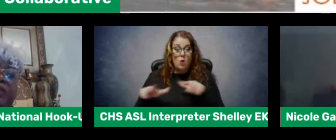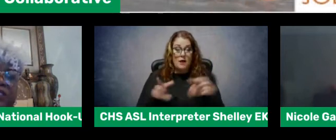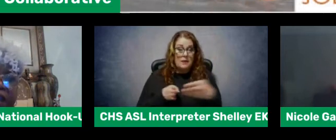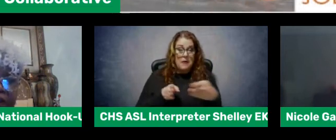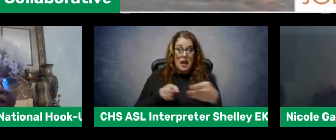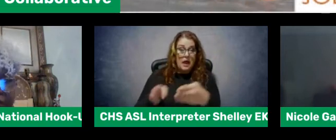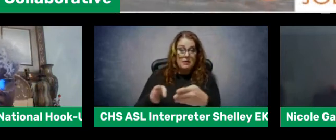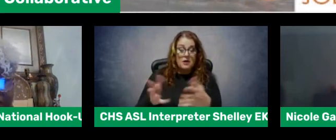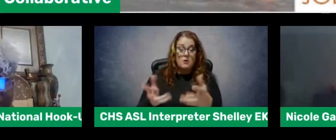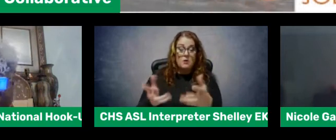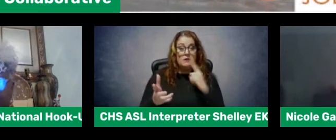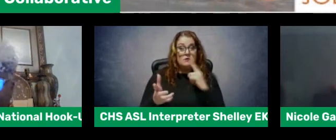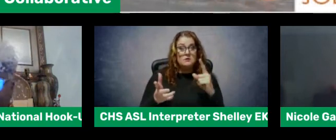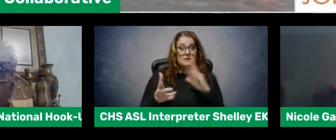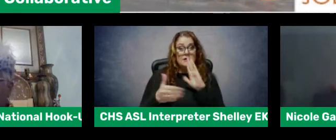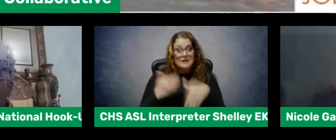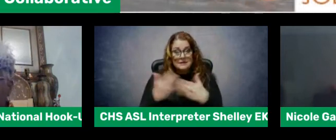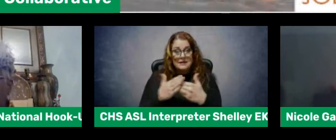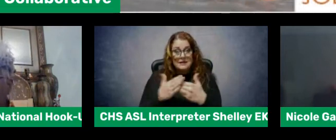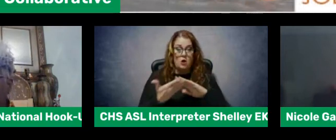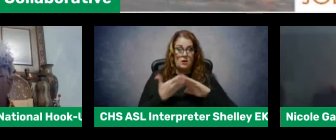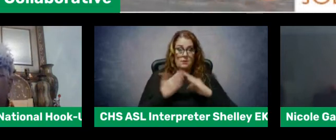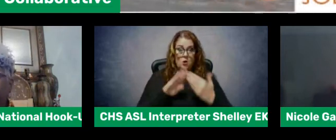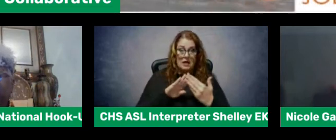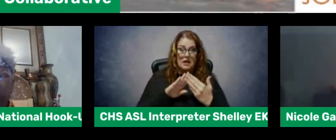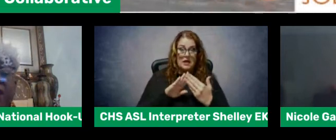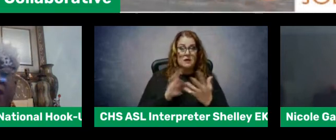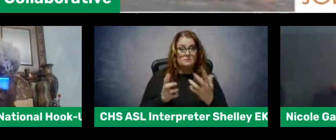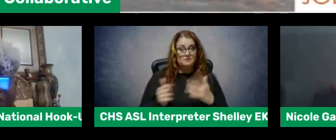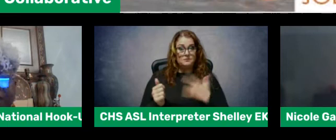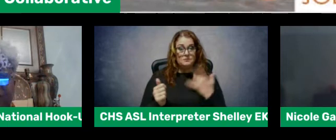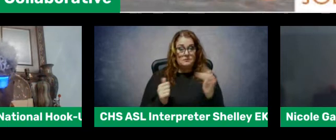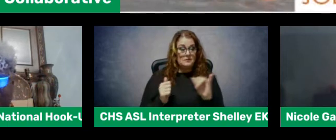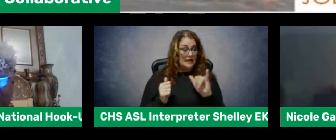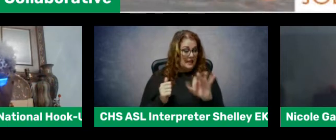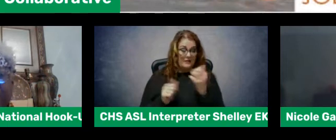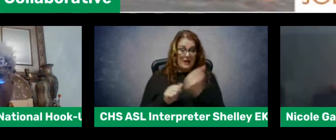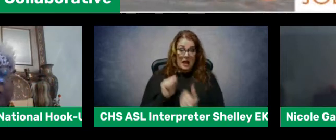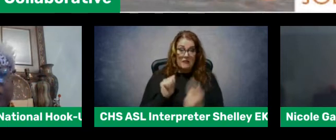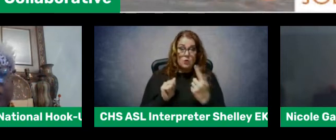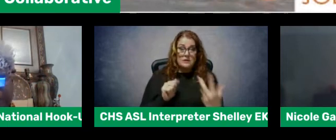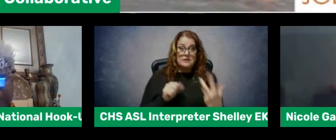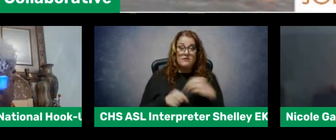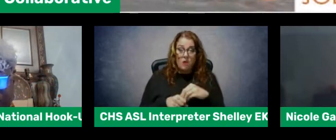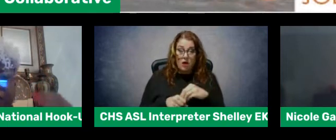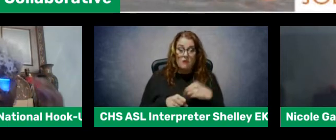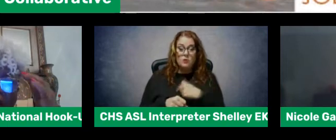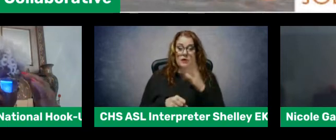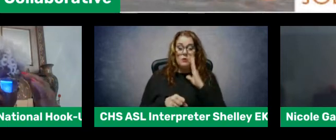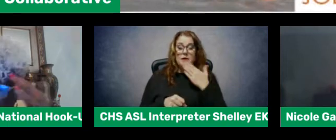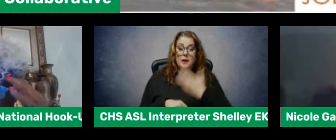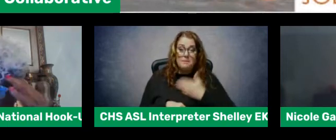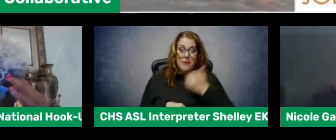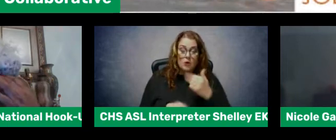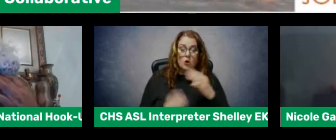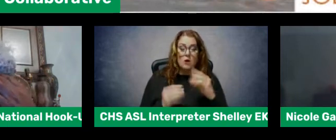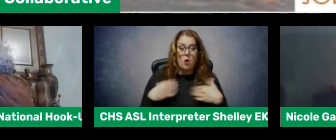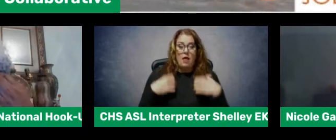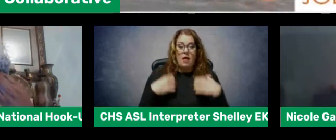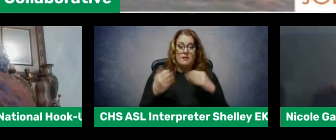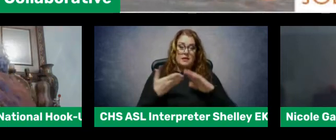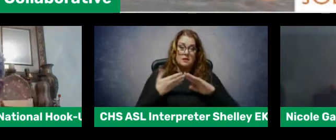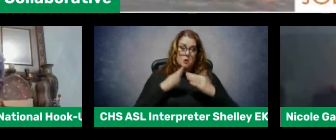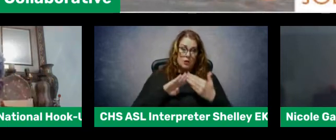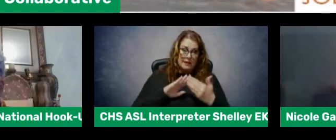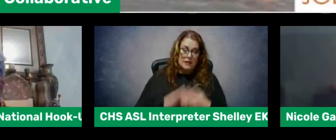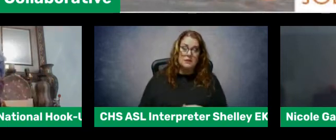to involve the entire community. We feel like if we get everybody involved, then we'll be a better and a healthier community.